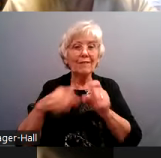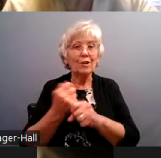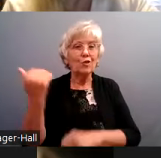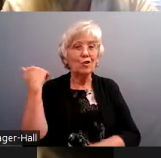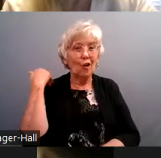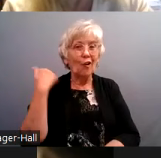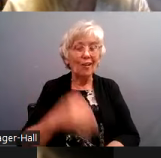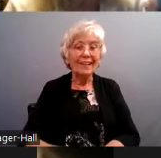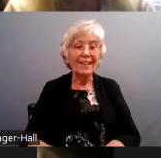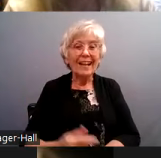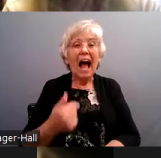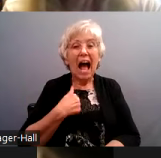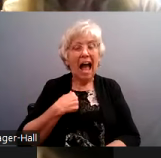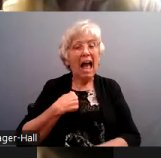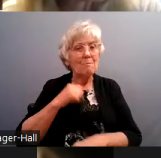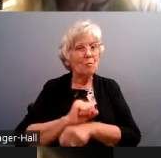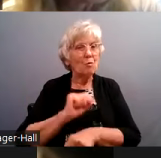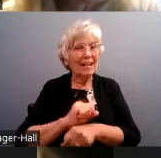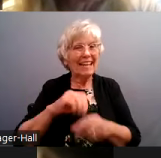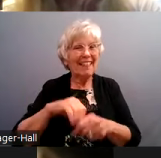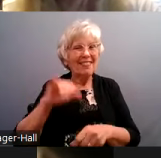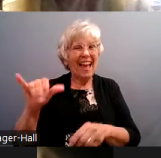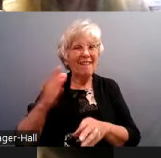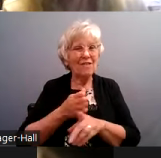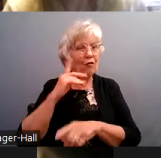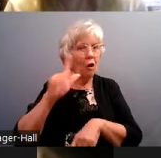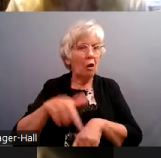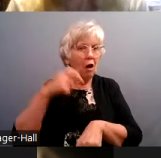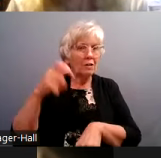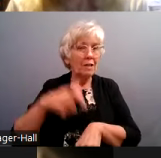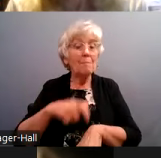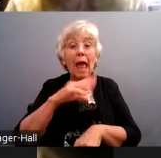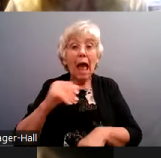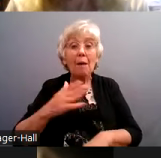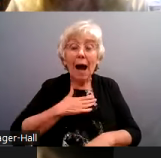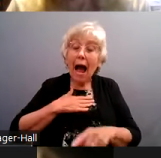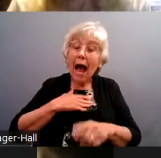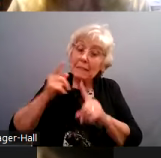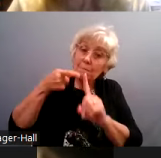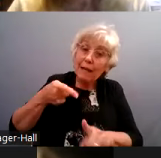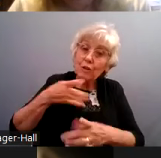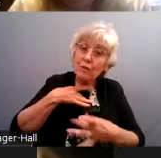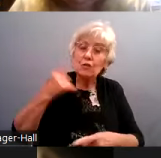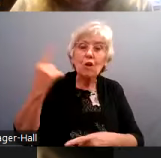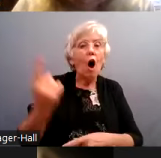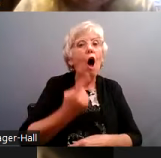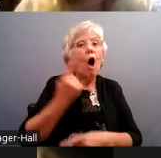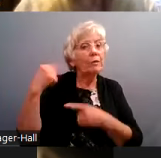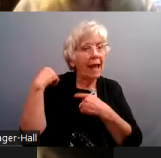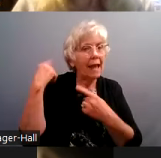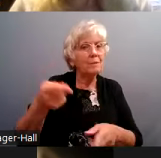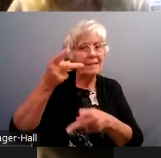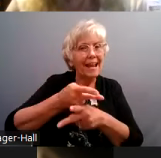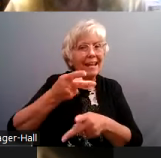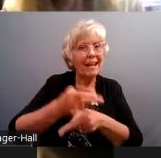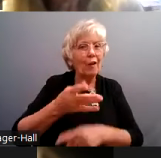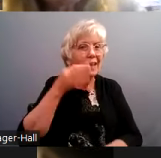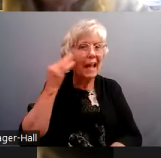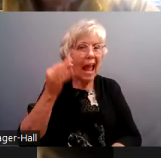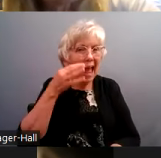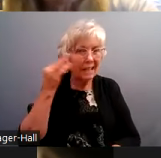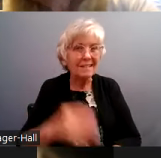been, in the field for a long time, and my special interest has always been, taking care of the cats. And so when the